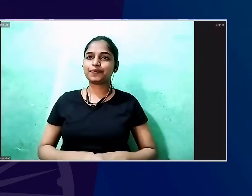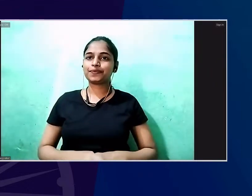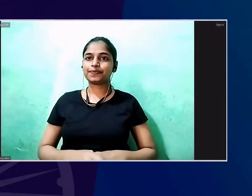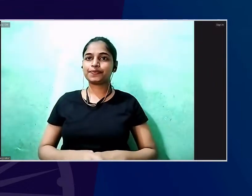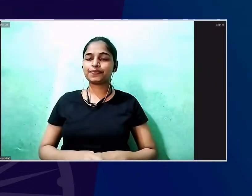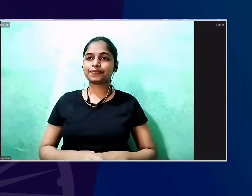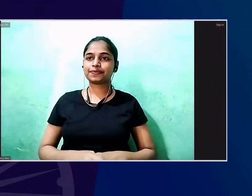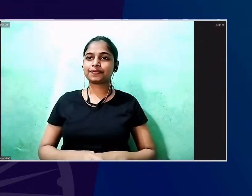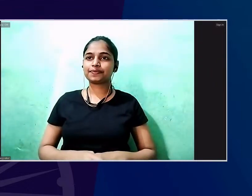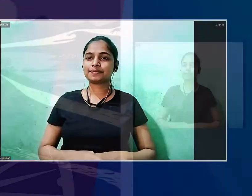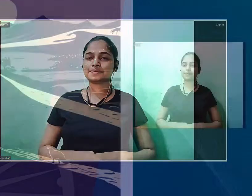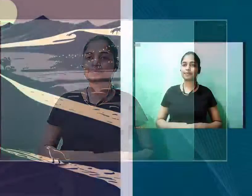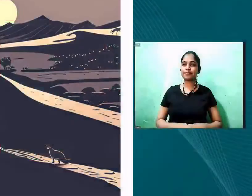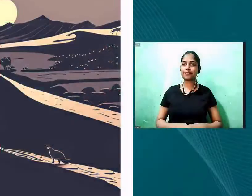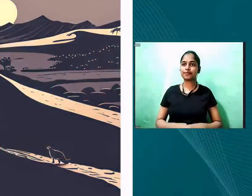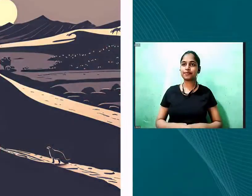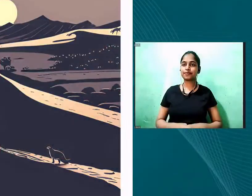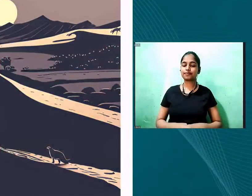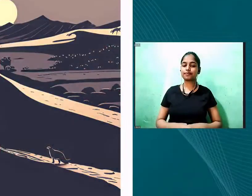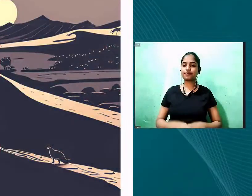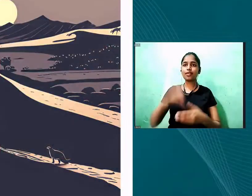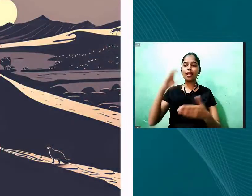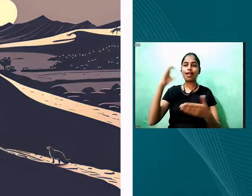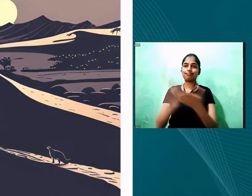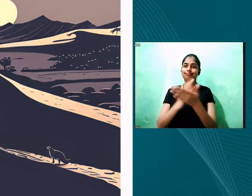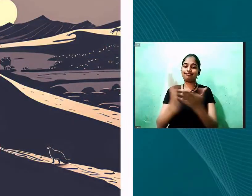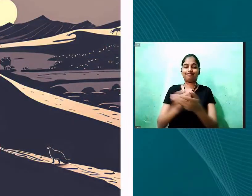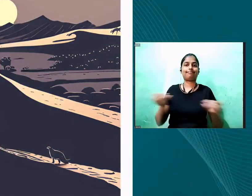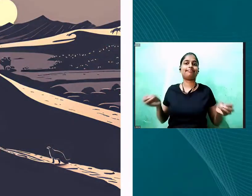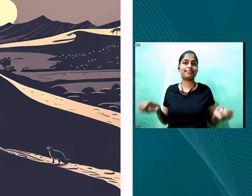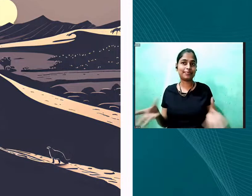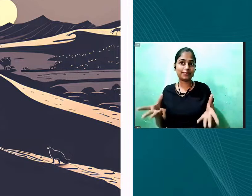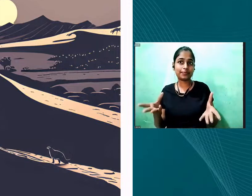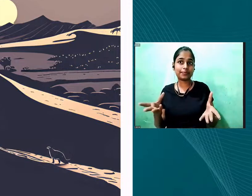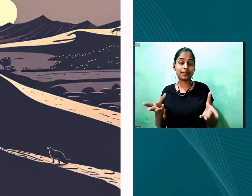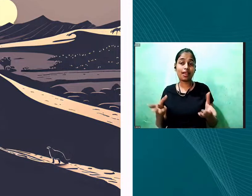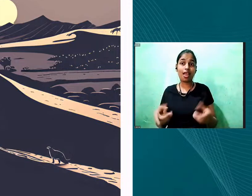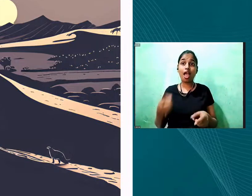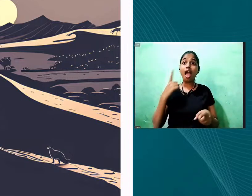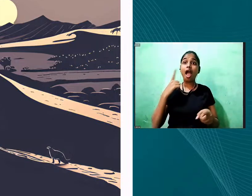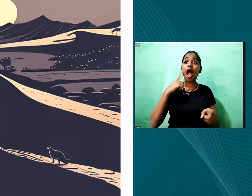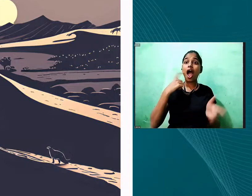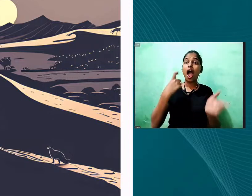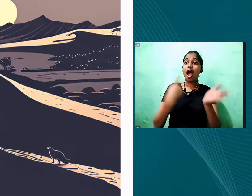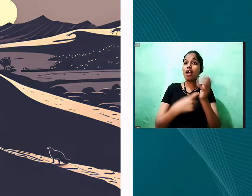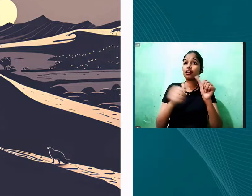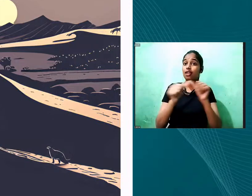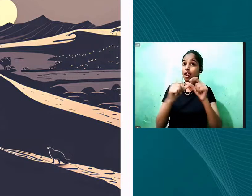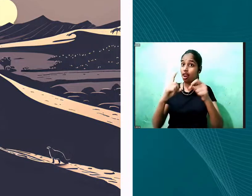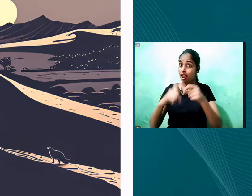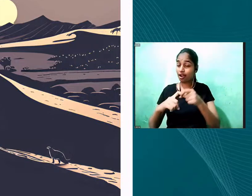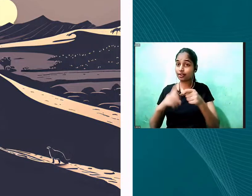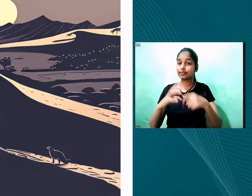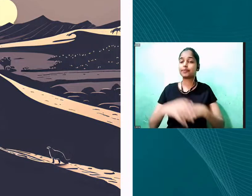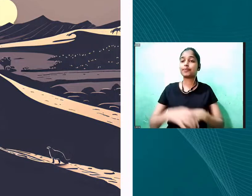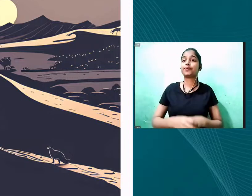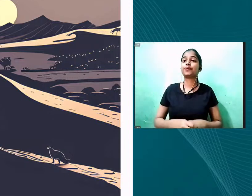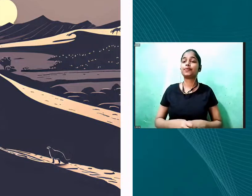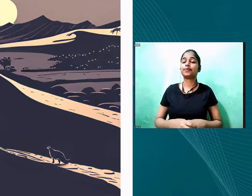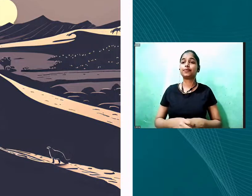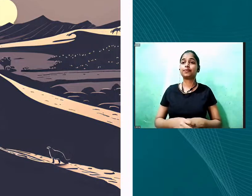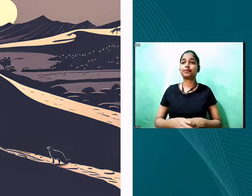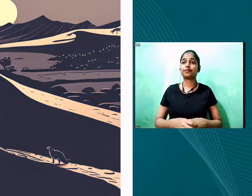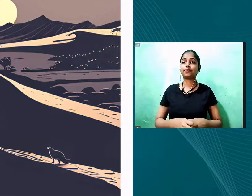So the chapter begins in Iraq. Maxwell and his friends went to Basra, a